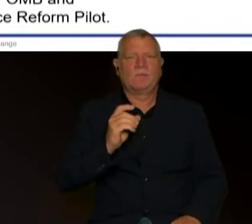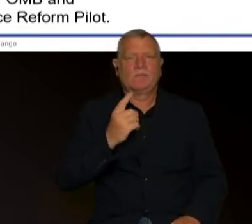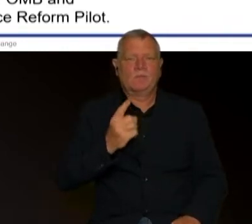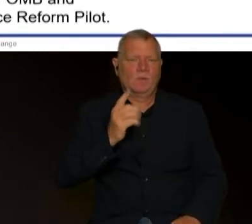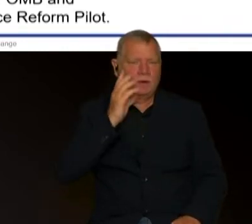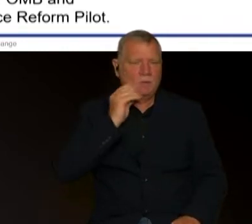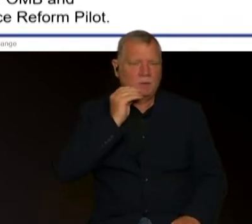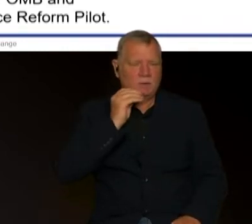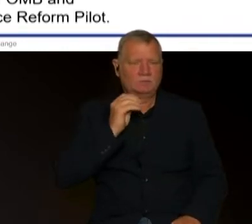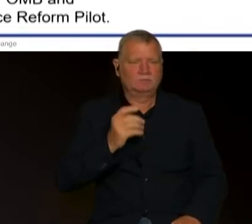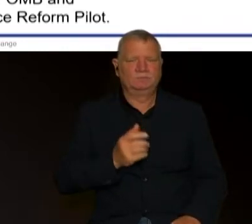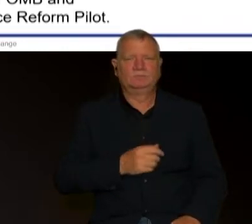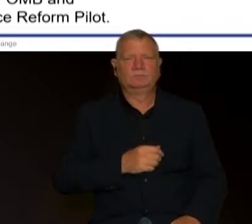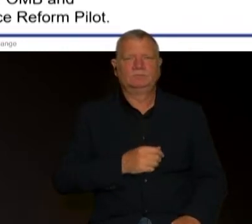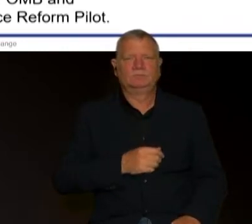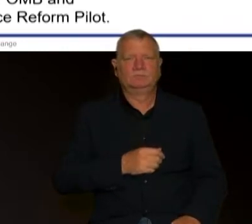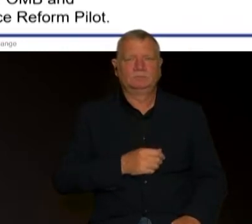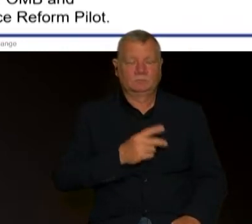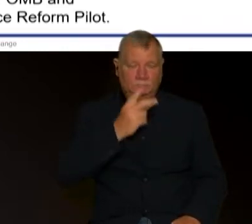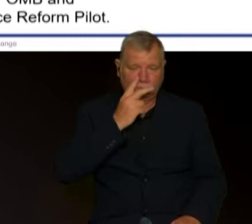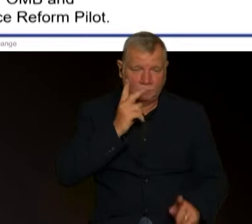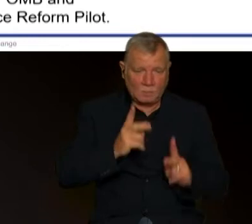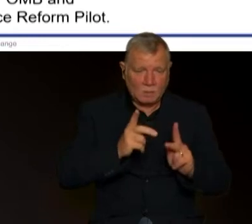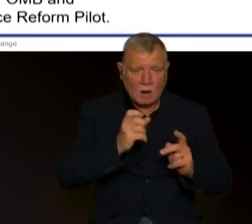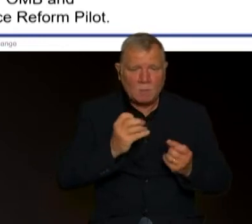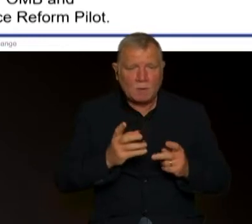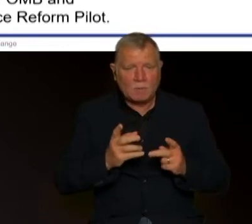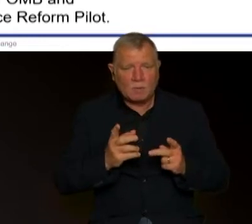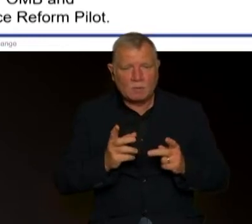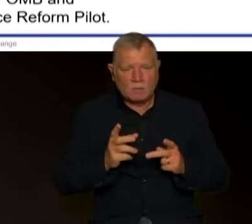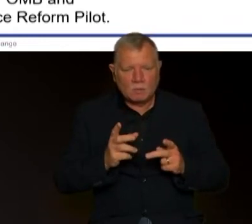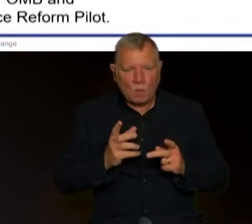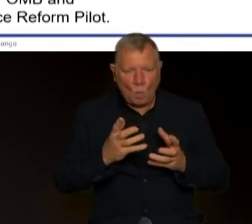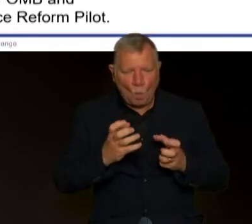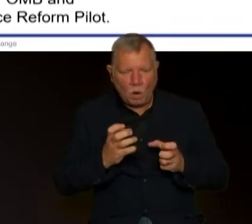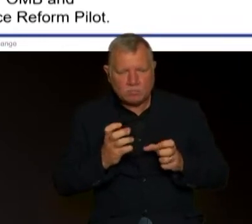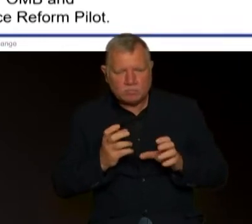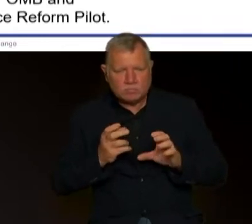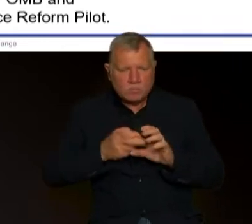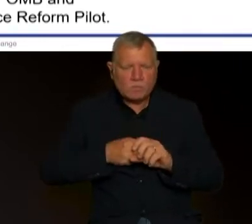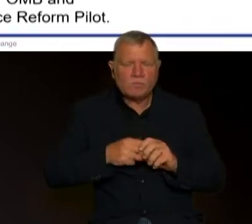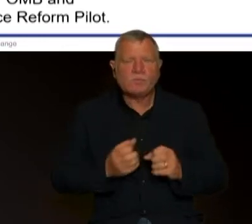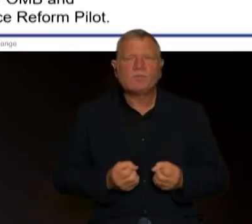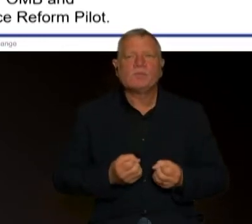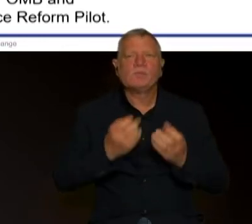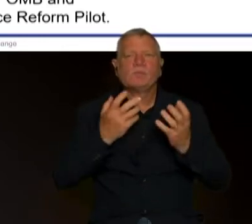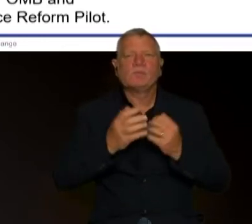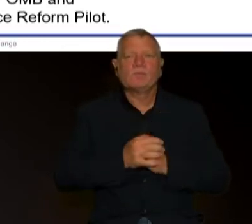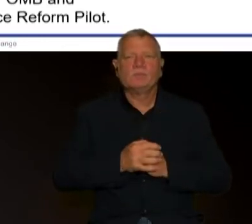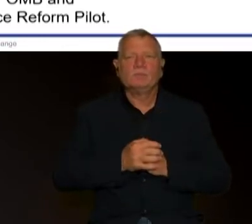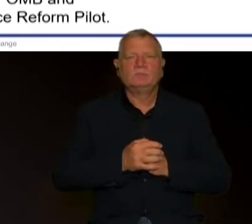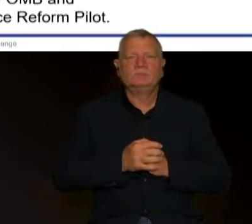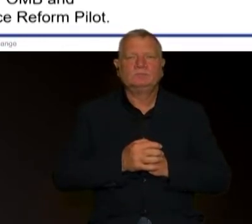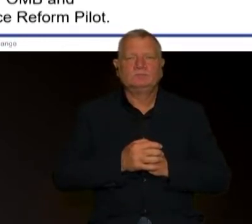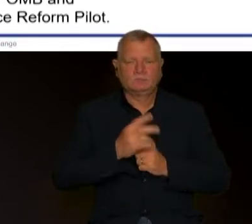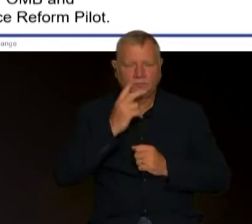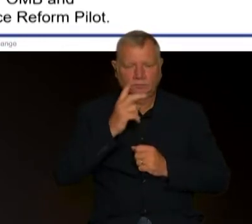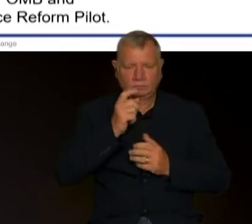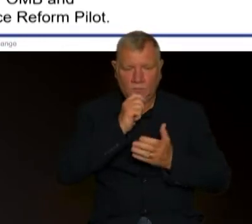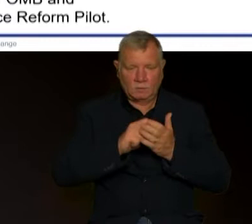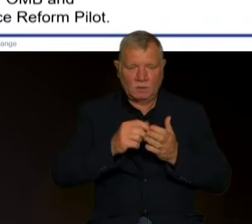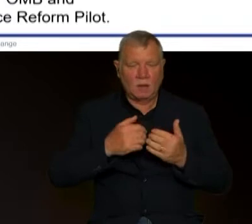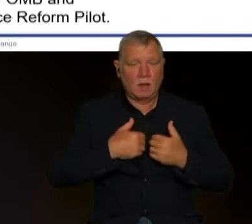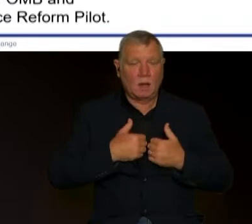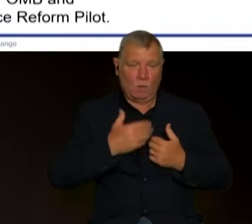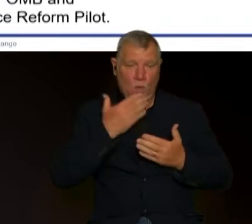talent with a certain experience and level of competency. And look at the numbers here of people who have applied for these